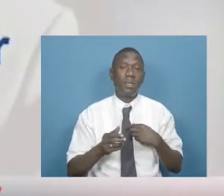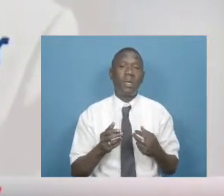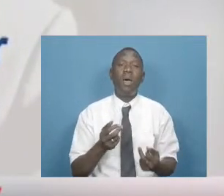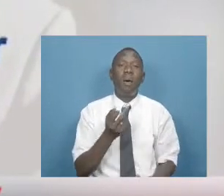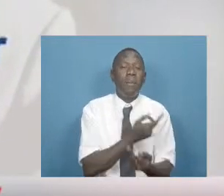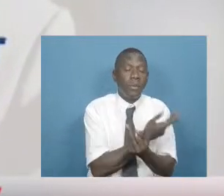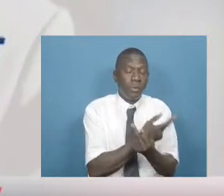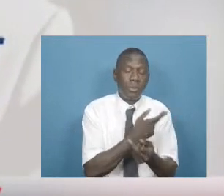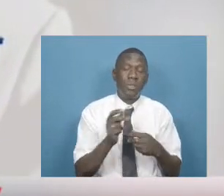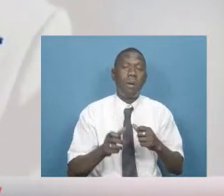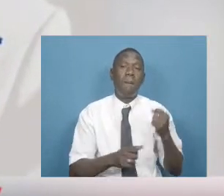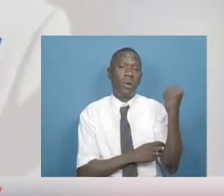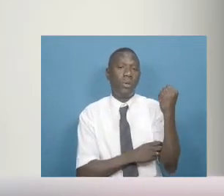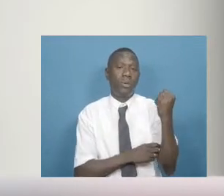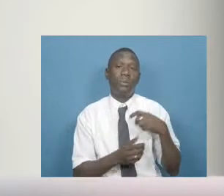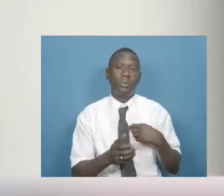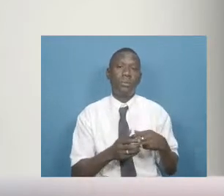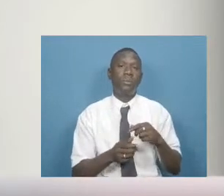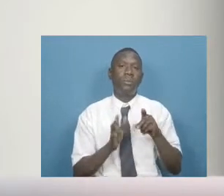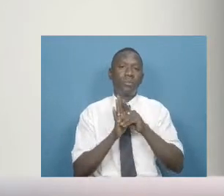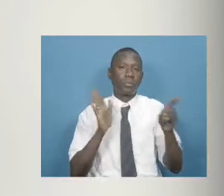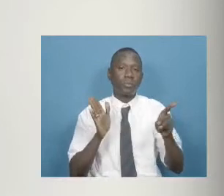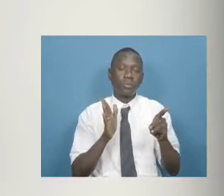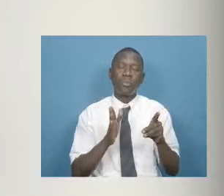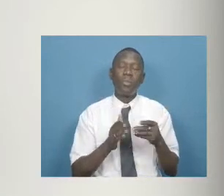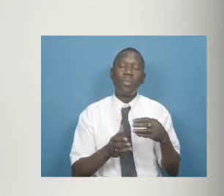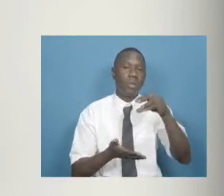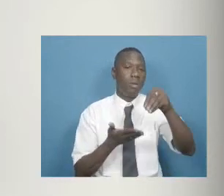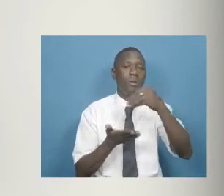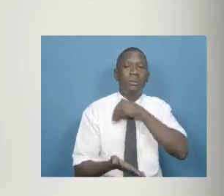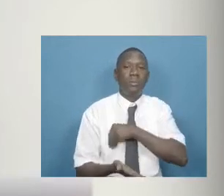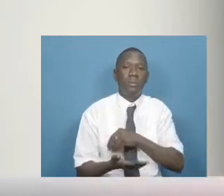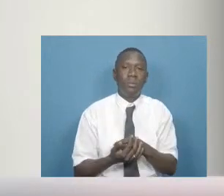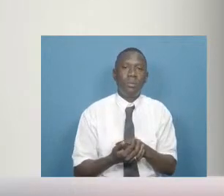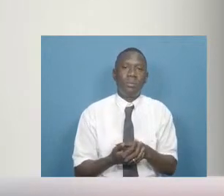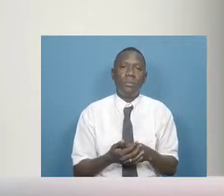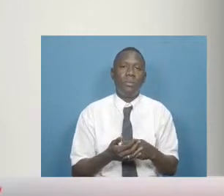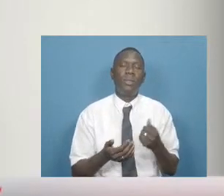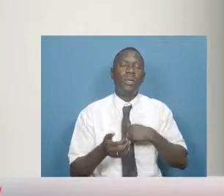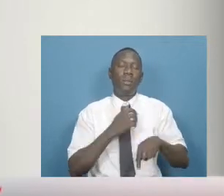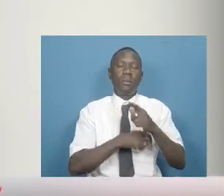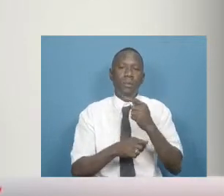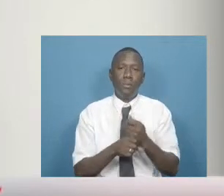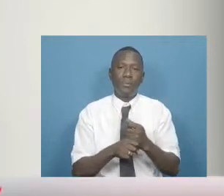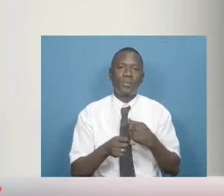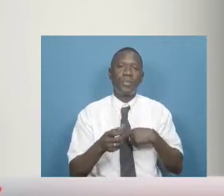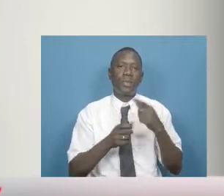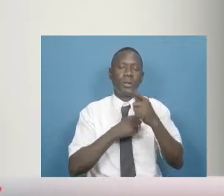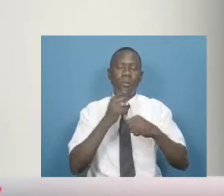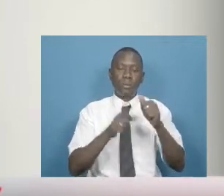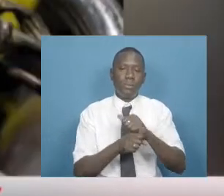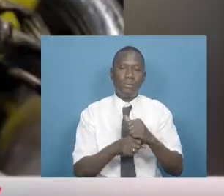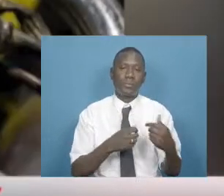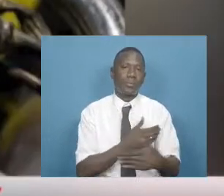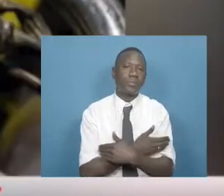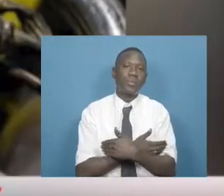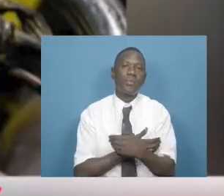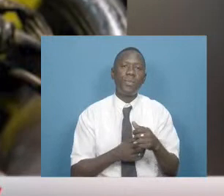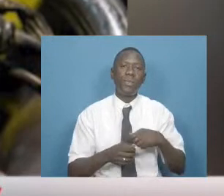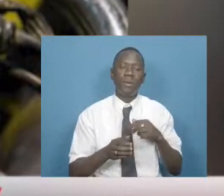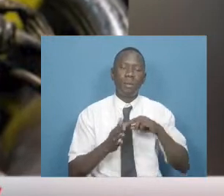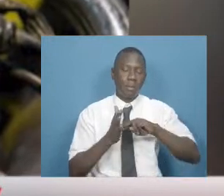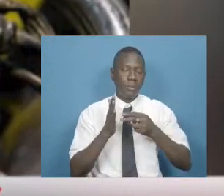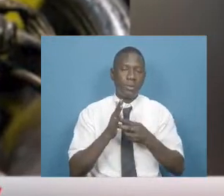entrusted power for private gain. In Africa, weak regulatory enforcement of anti-corruption regulations means that